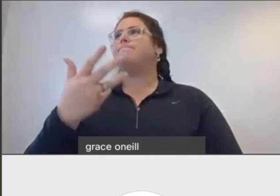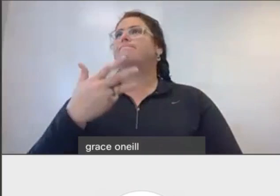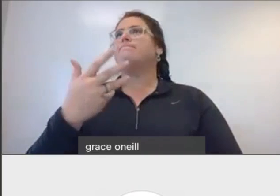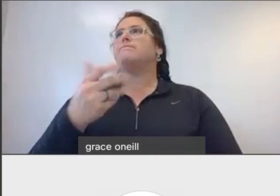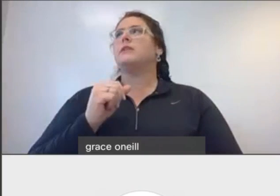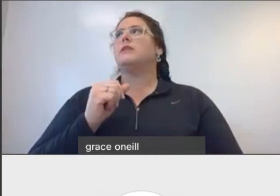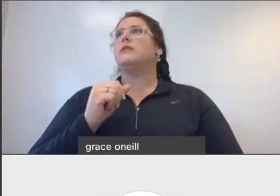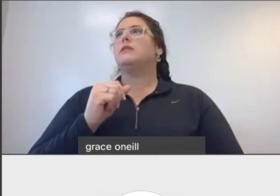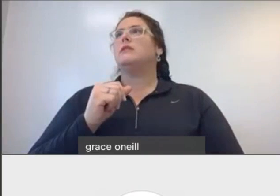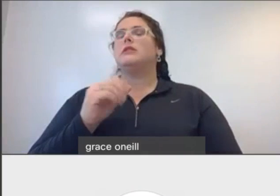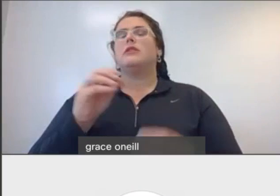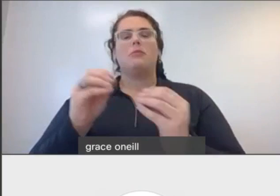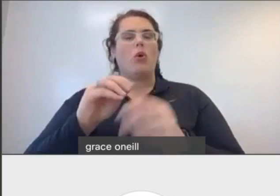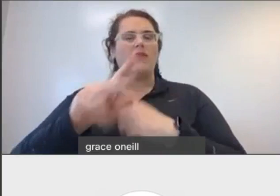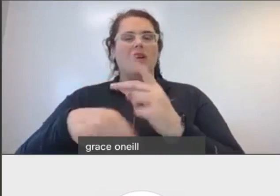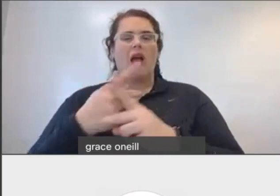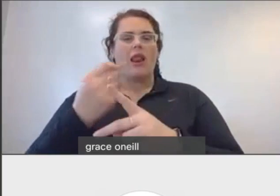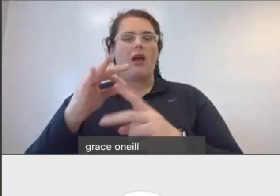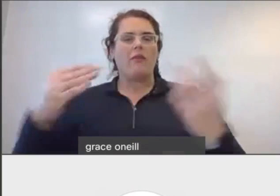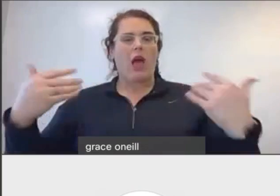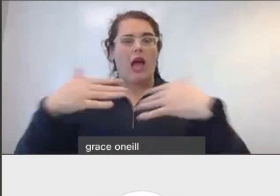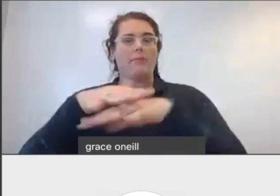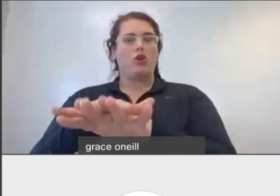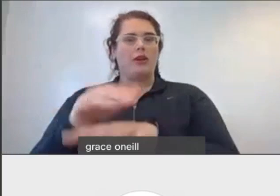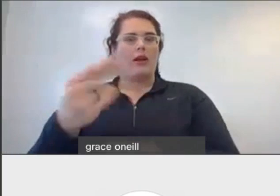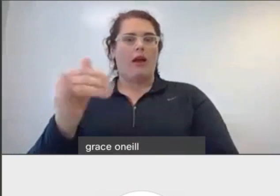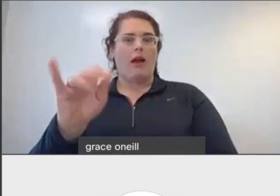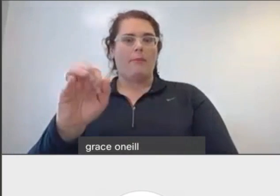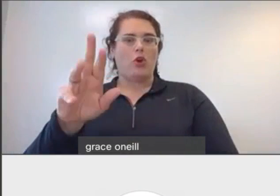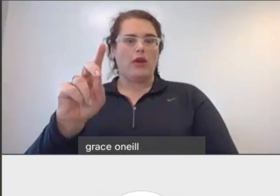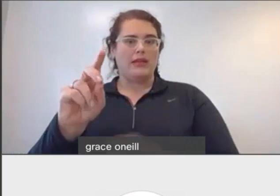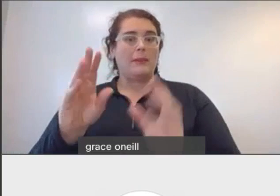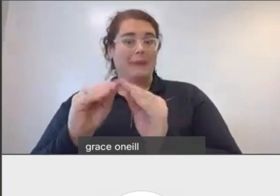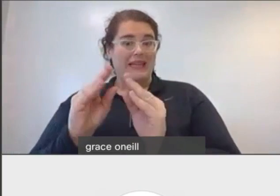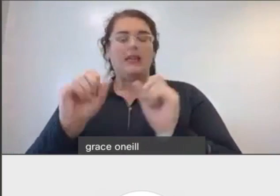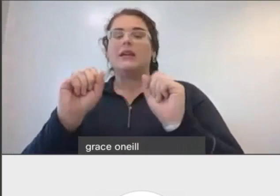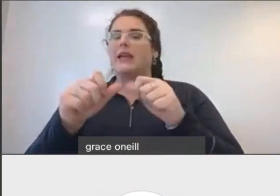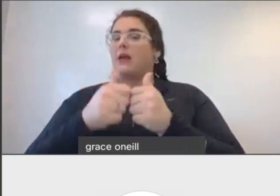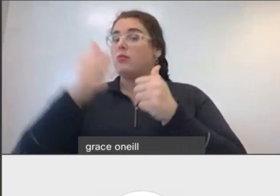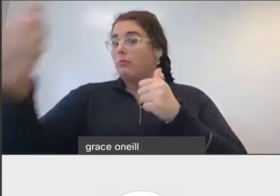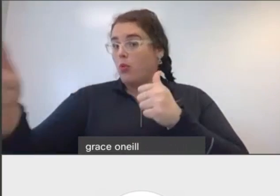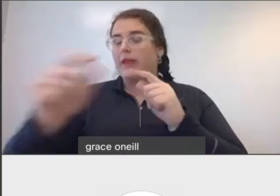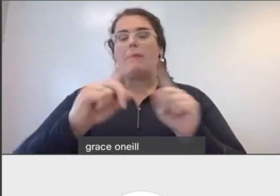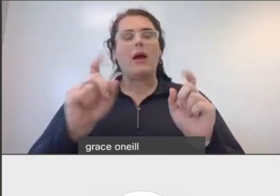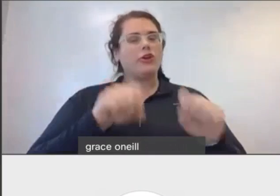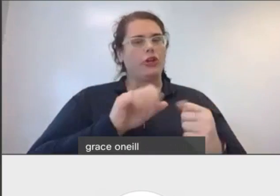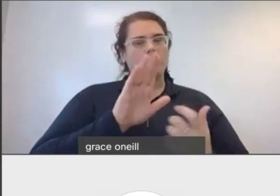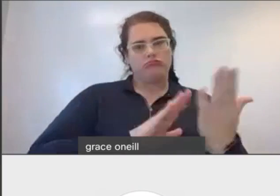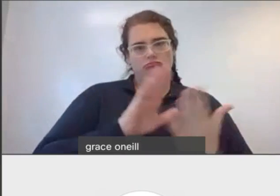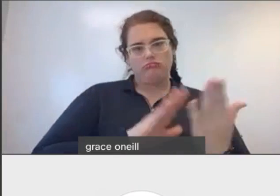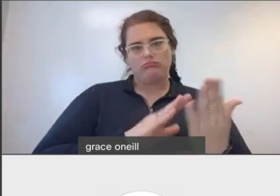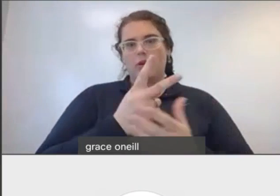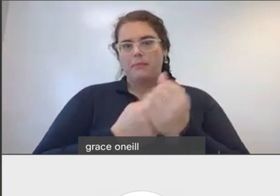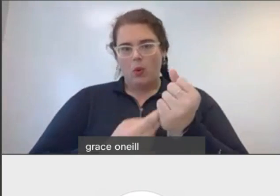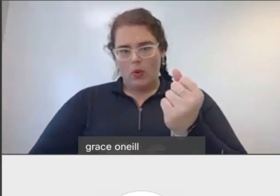a hybrid type meeting so that people can participate remotely, but that we can have people in person as well, and that